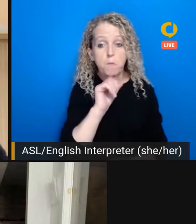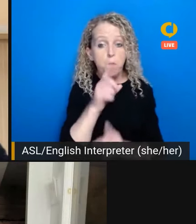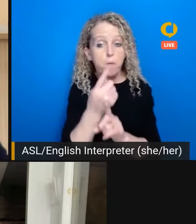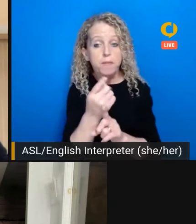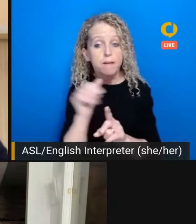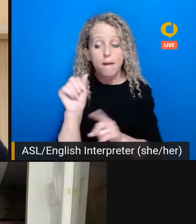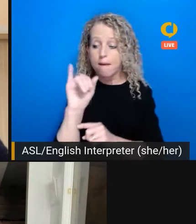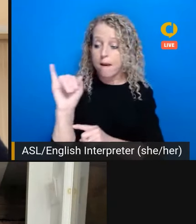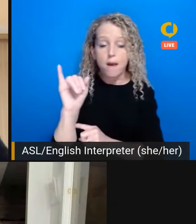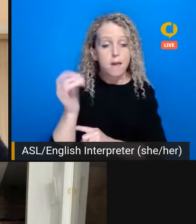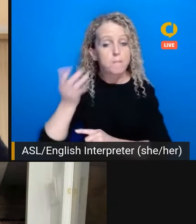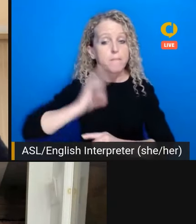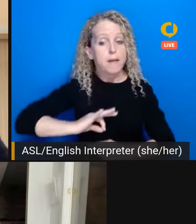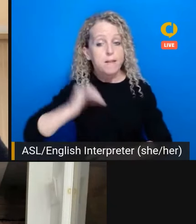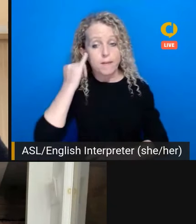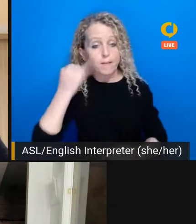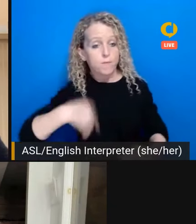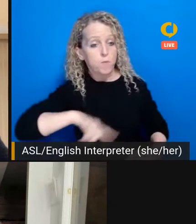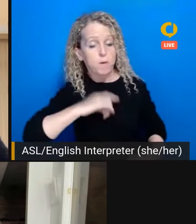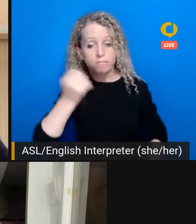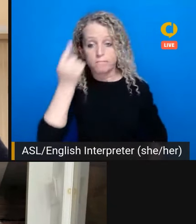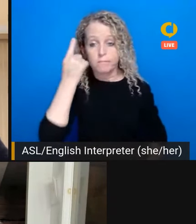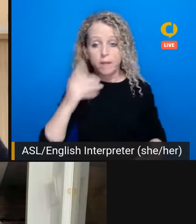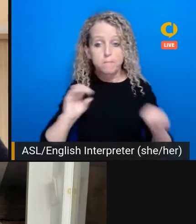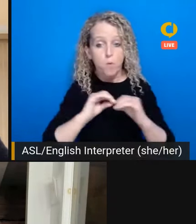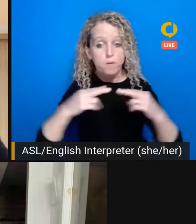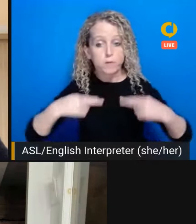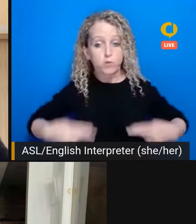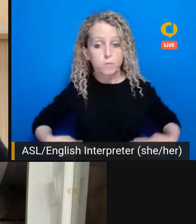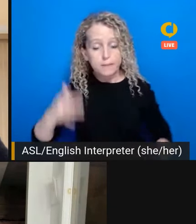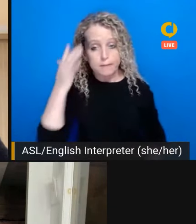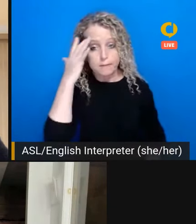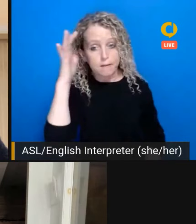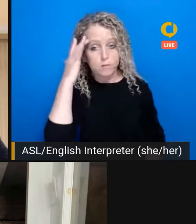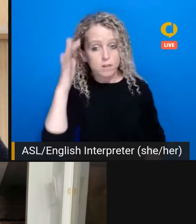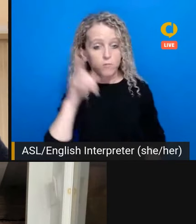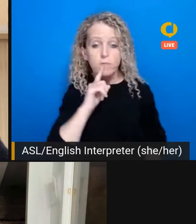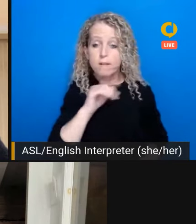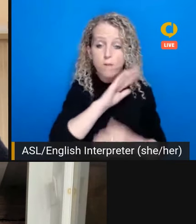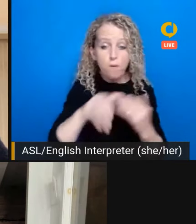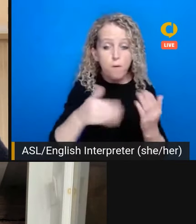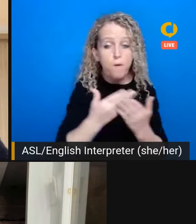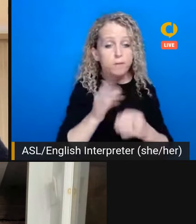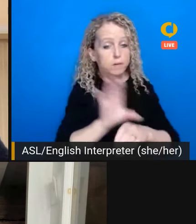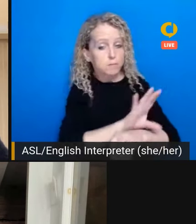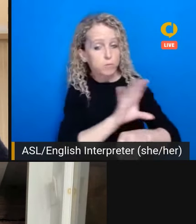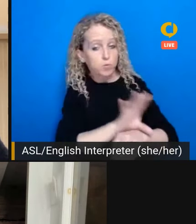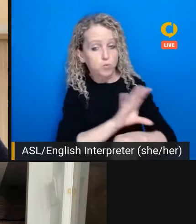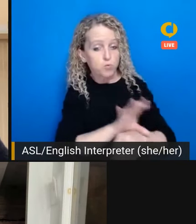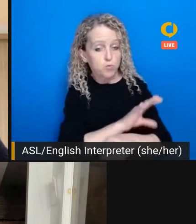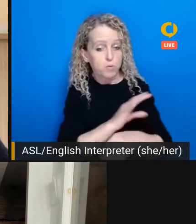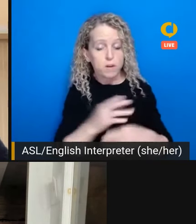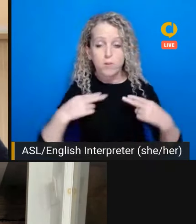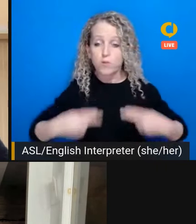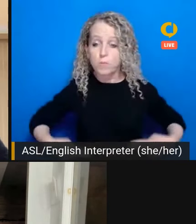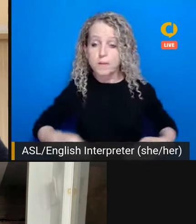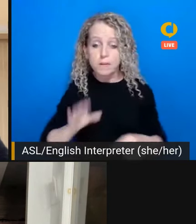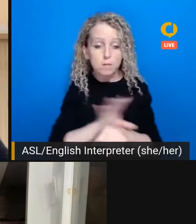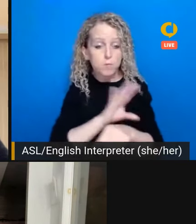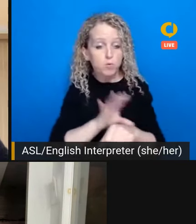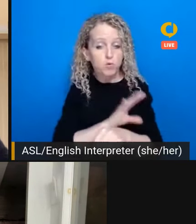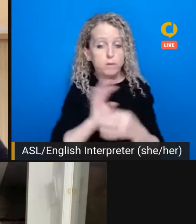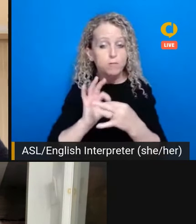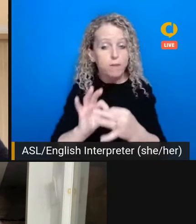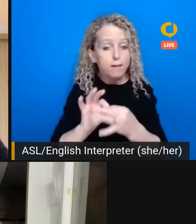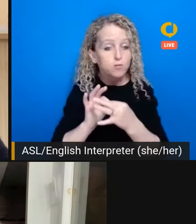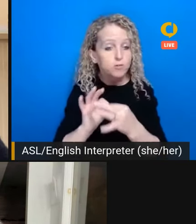human intelligence. Also, it's all of computing interfaces, right? So in human-computer interaction, we've tried